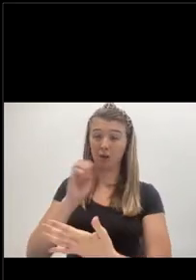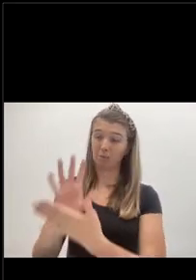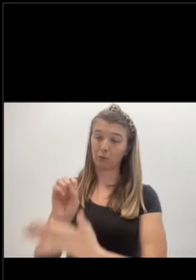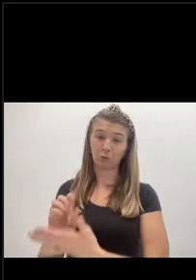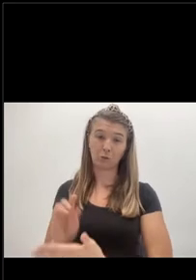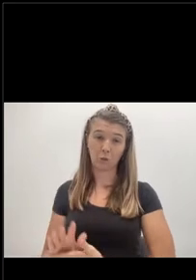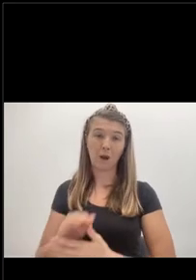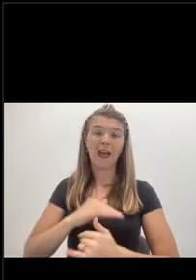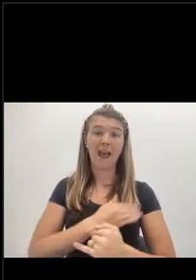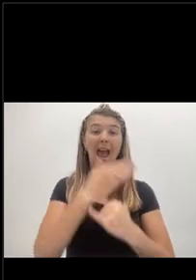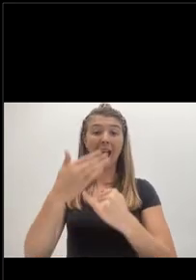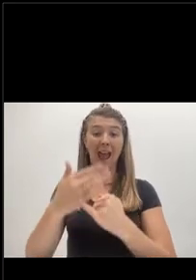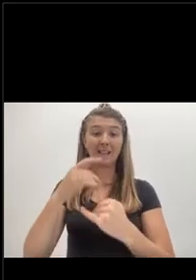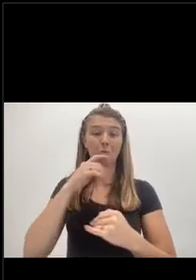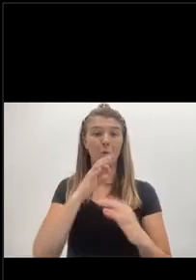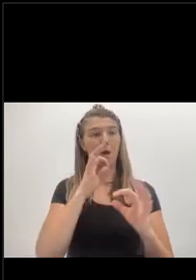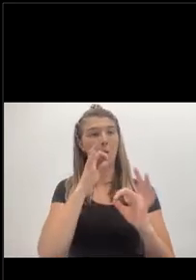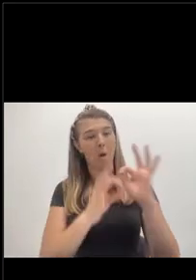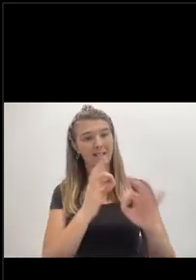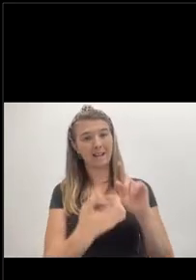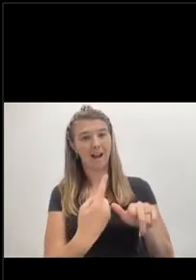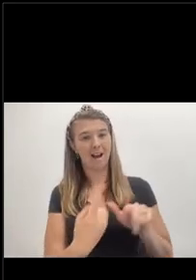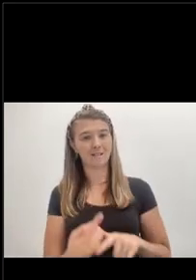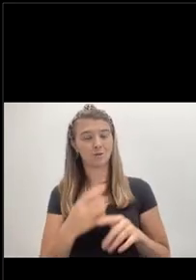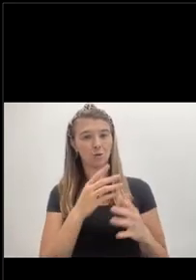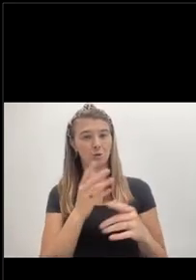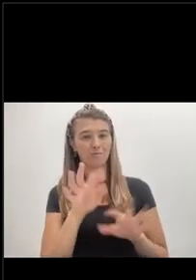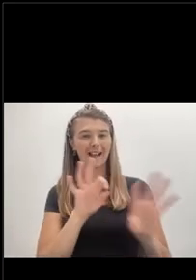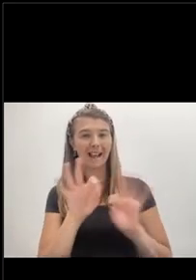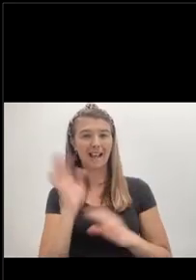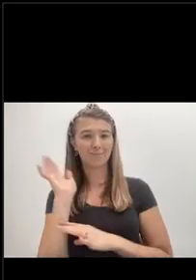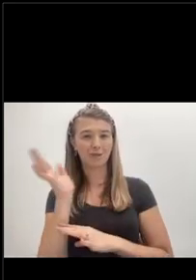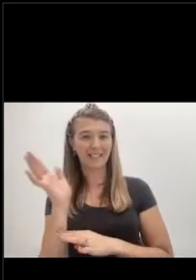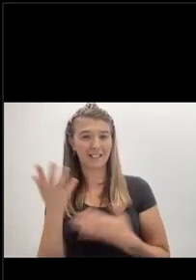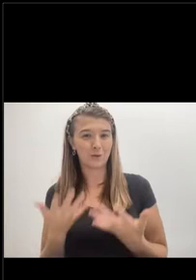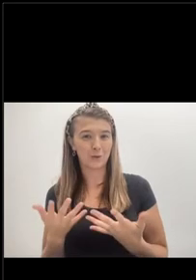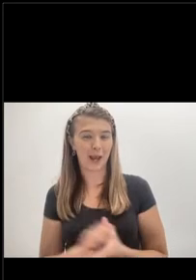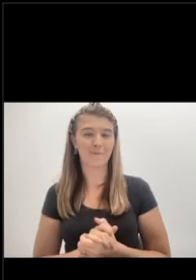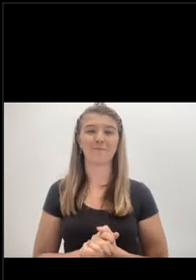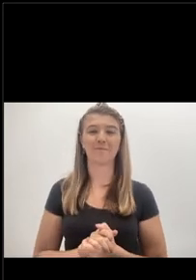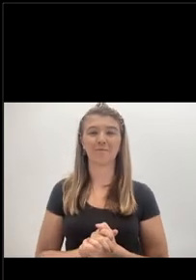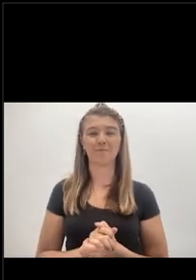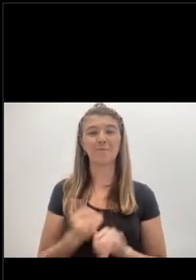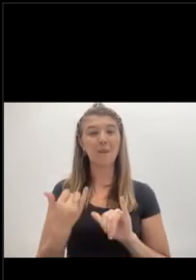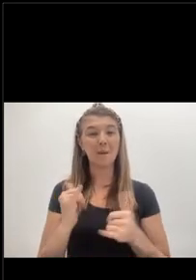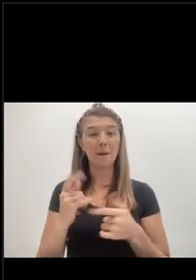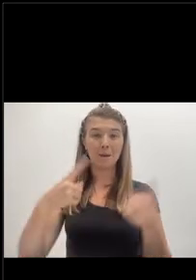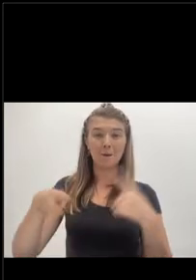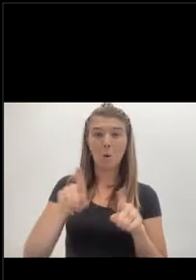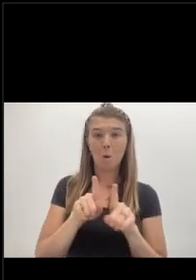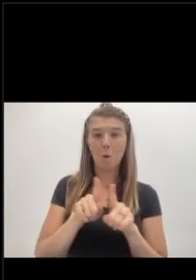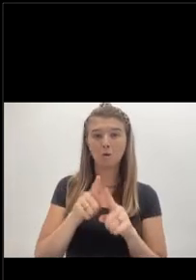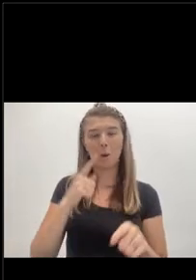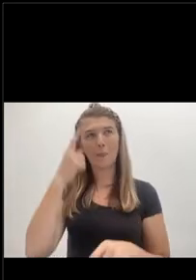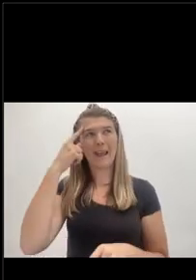come to the Q&A after our two guest presenters today. You may also be wondering if you'll be able to catch up with this if you